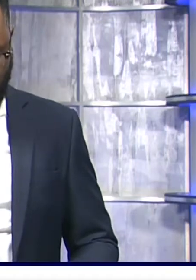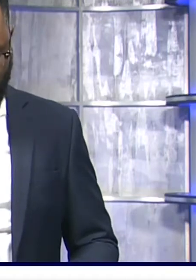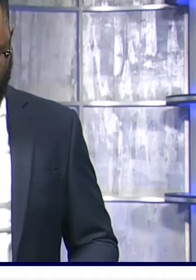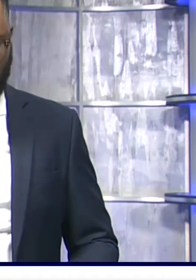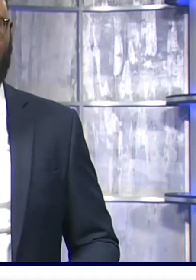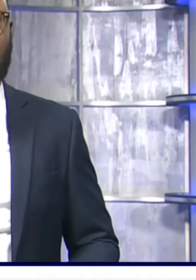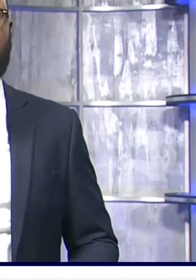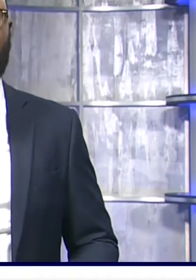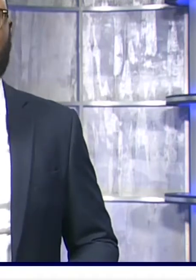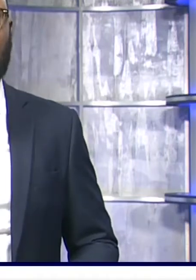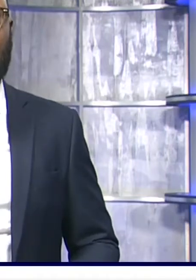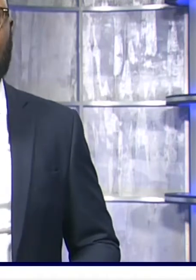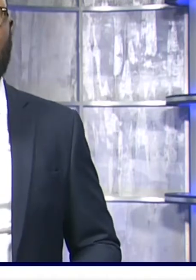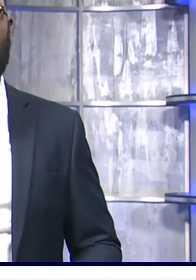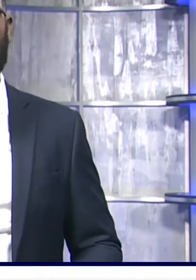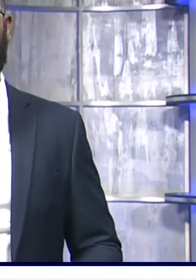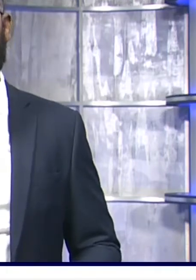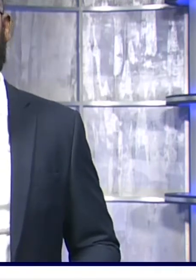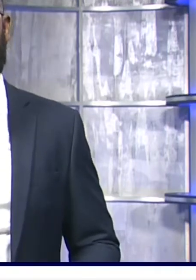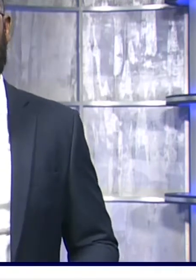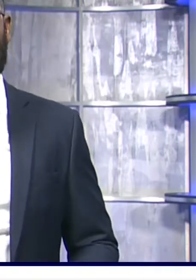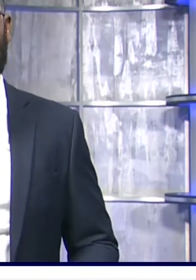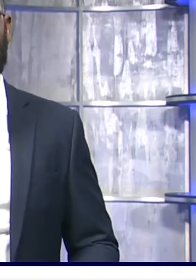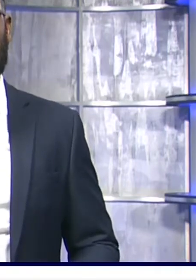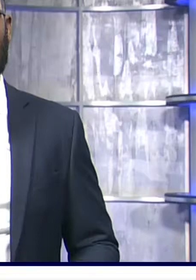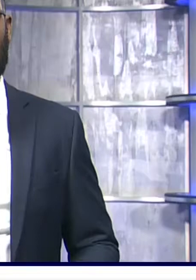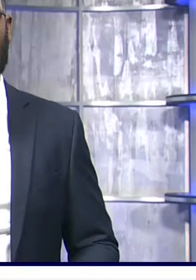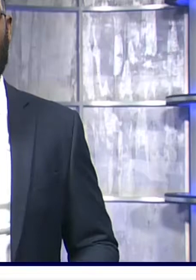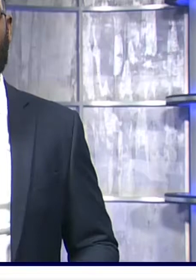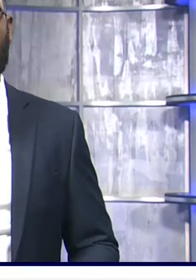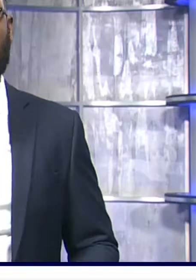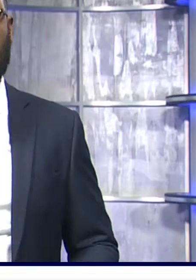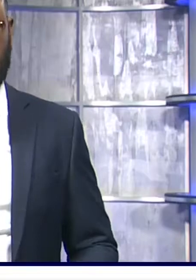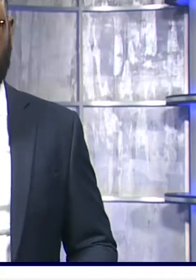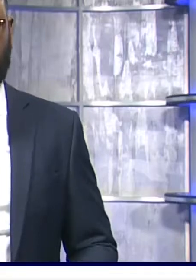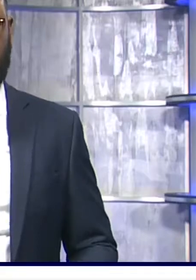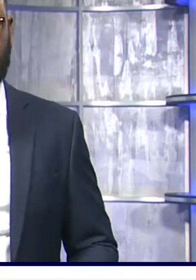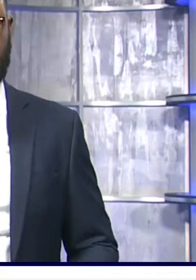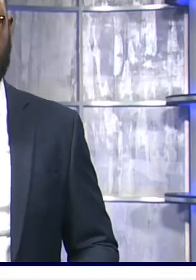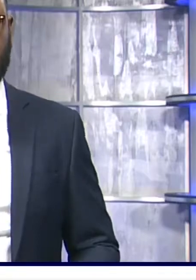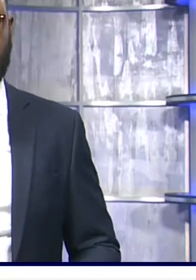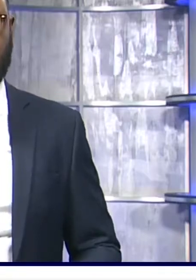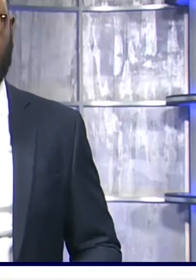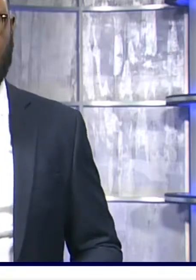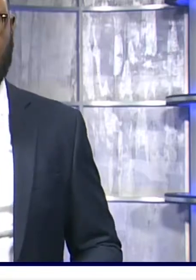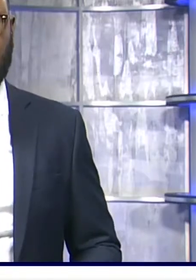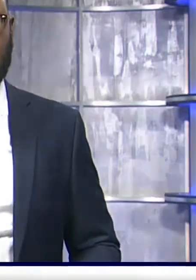in sports, Jason Holder's 18-month reign as the best test all-rounder comes to an end.